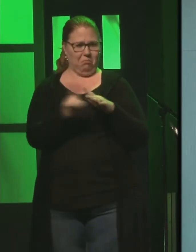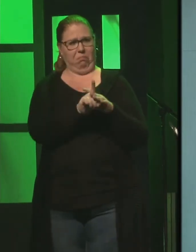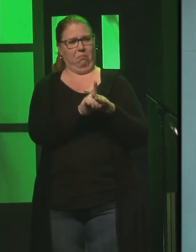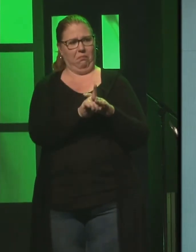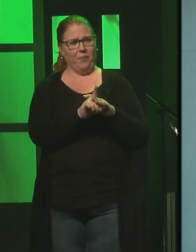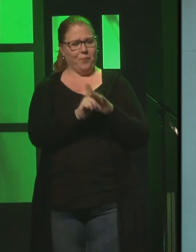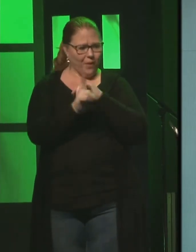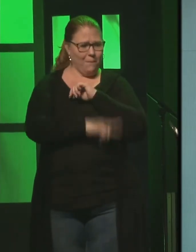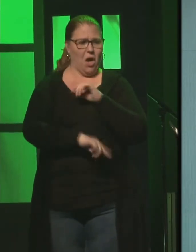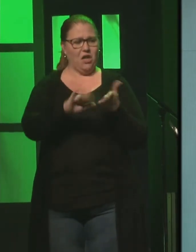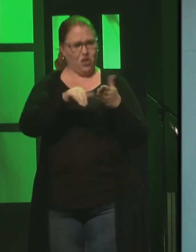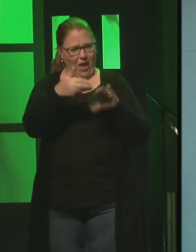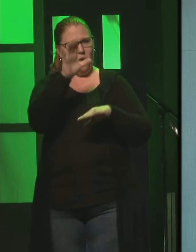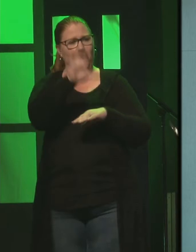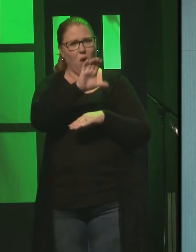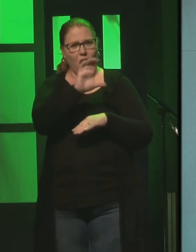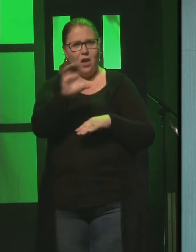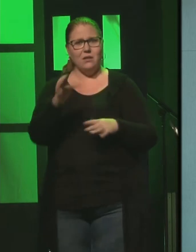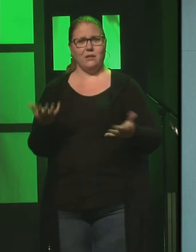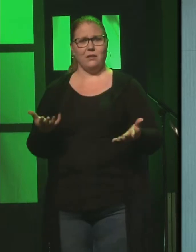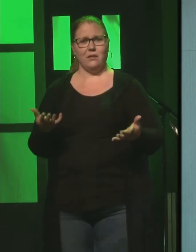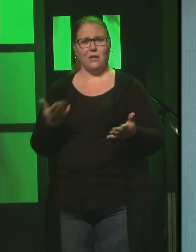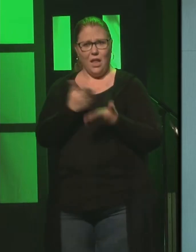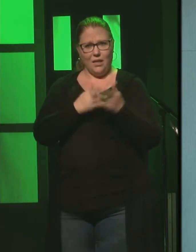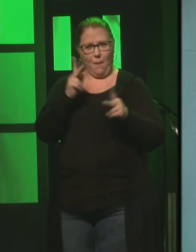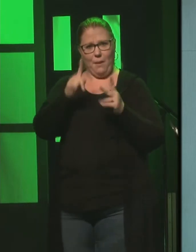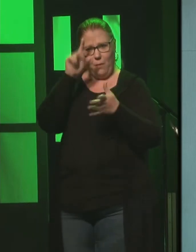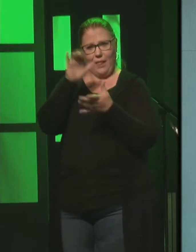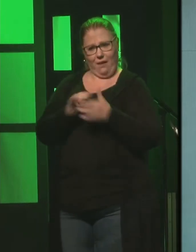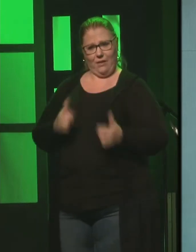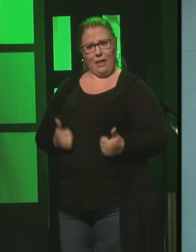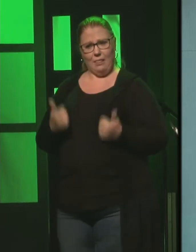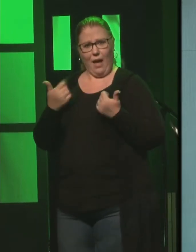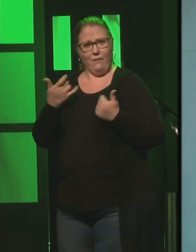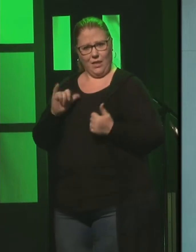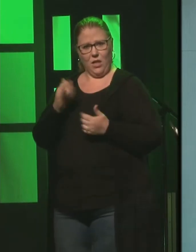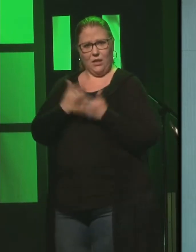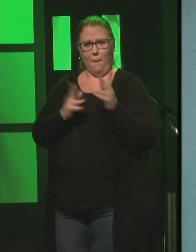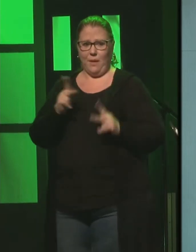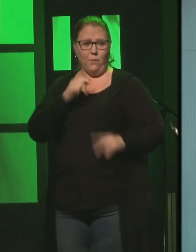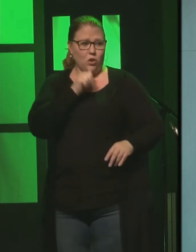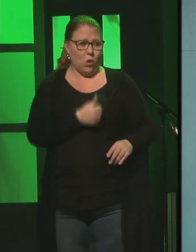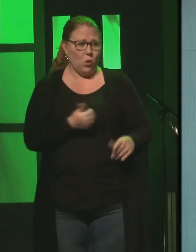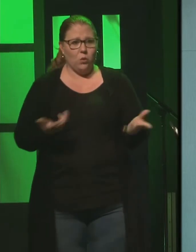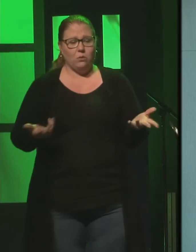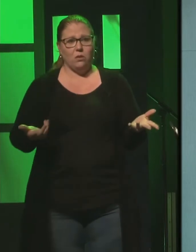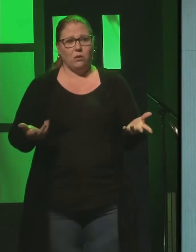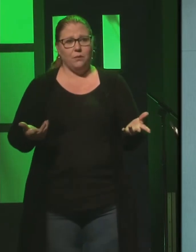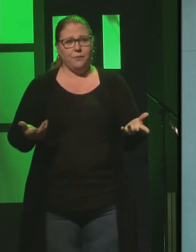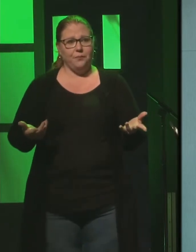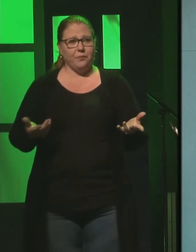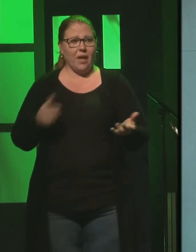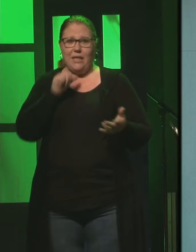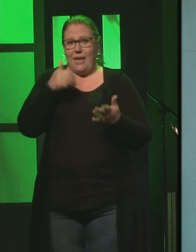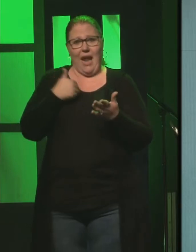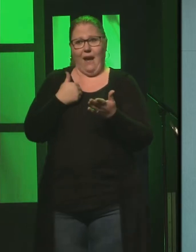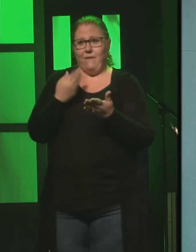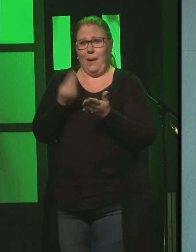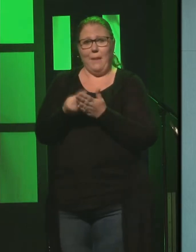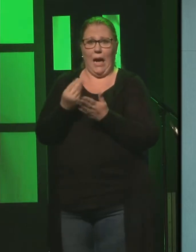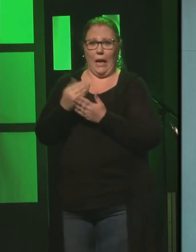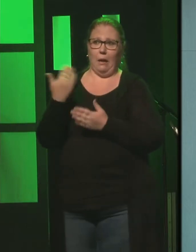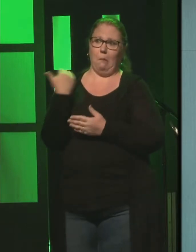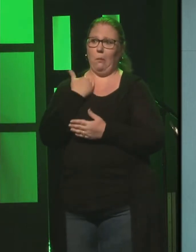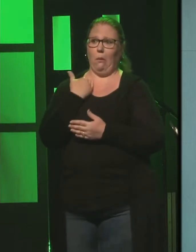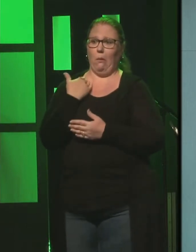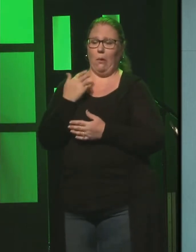he was punished, died on a cross, right? Some people believe he's alive still. Some people don't. Didn't have any money, was kind of